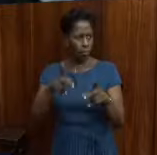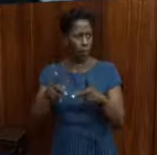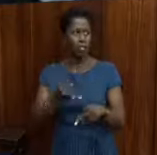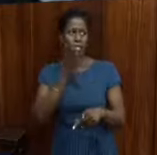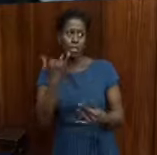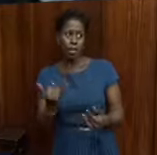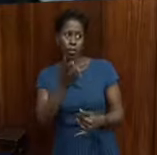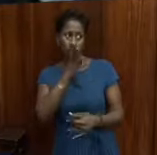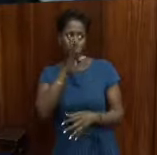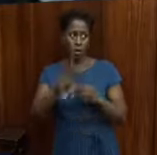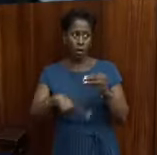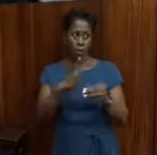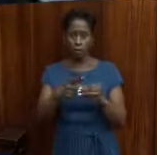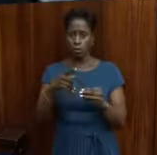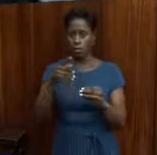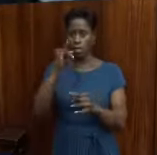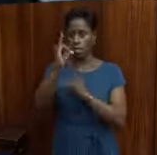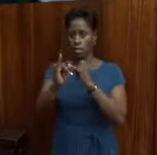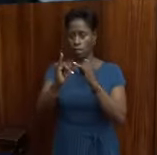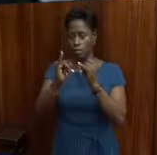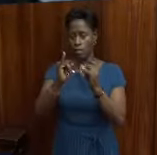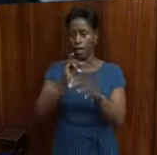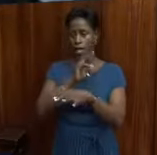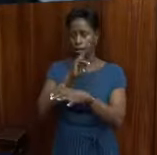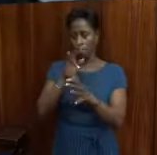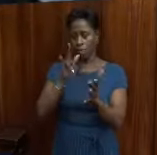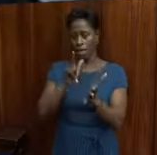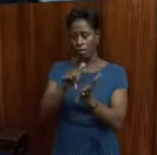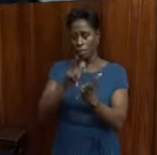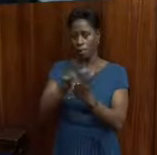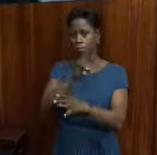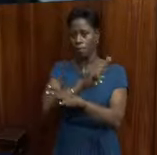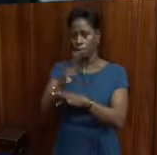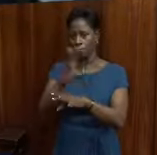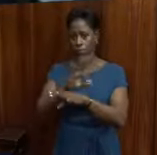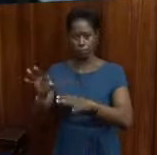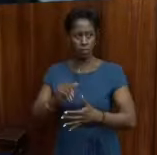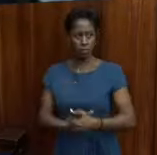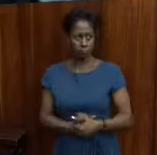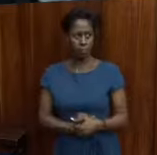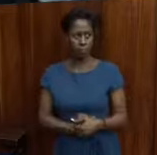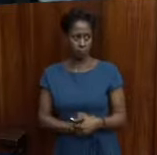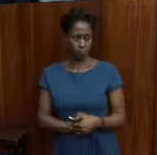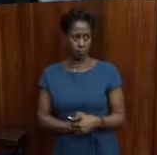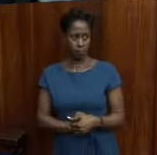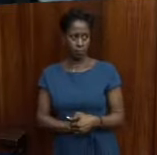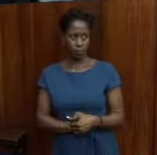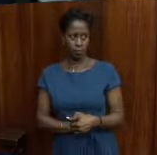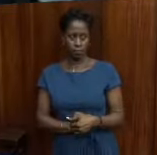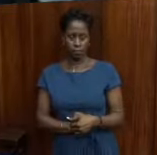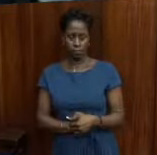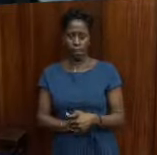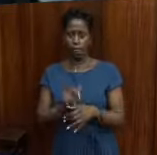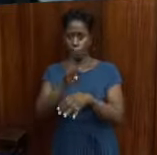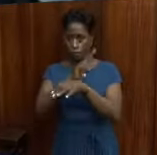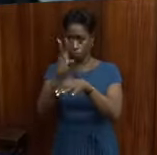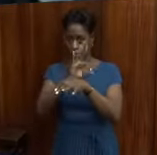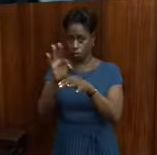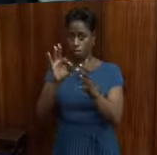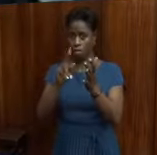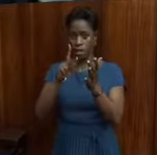are to adequately service existing and increase air passenger traffic, anticipated to reach over 1 million passengers in the near